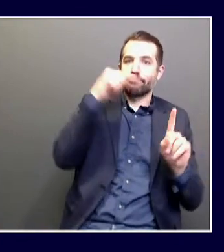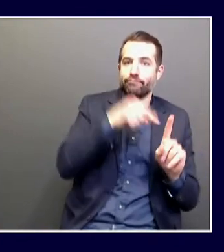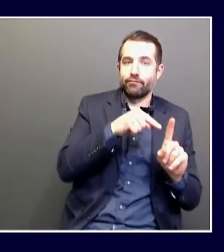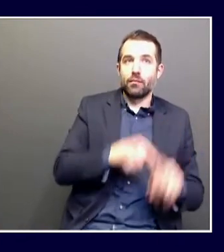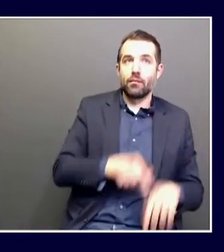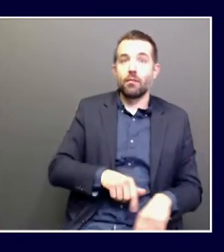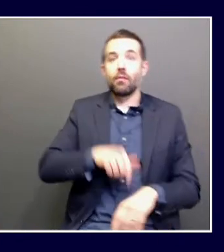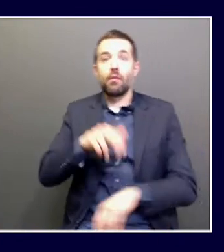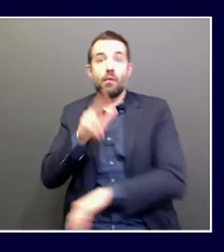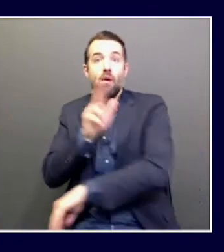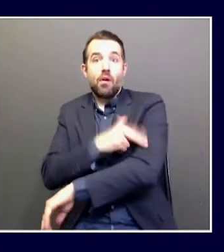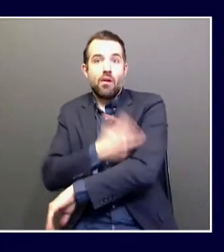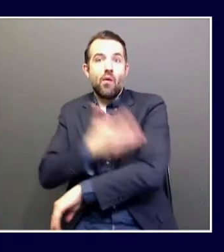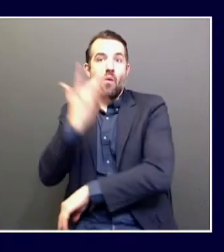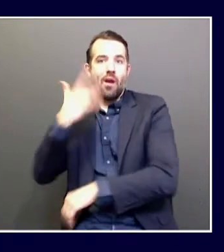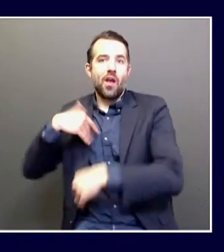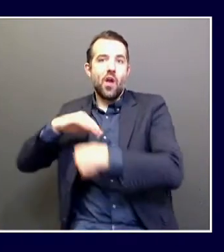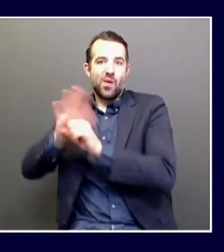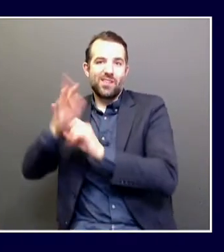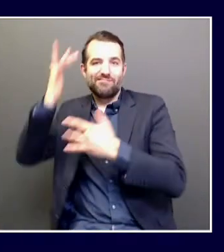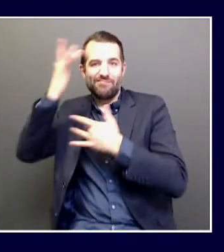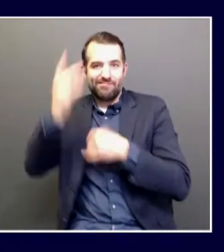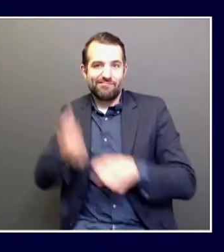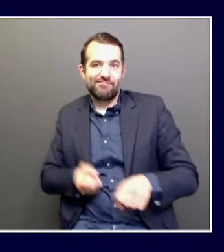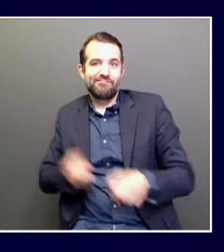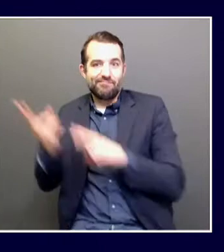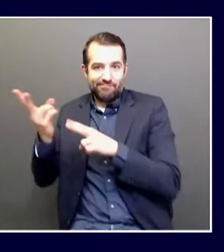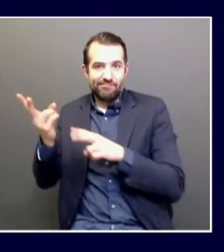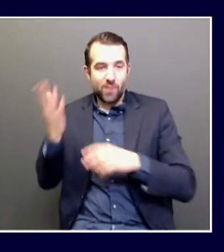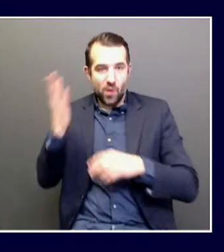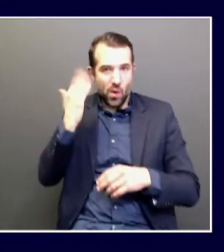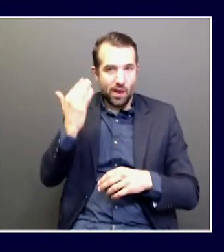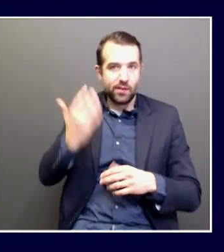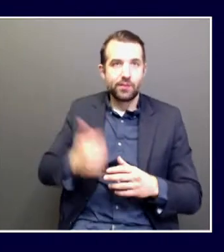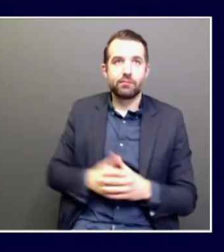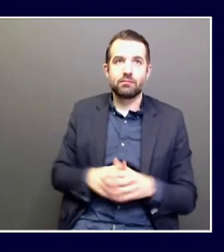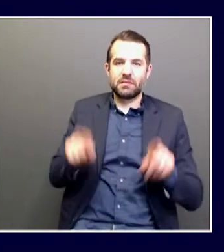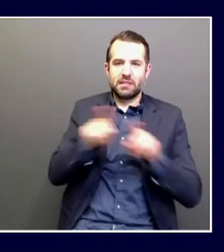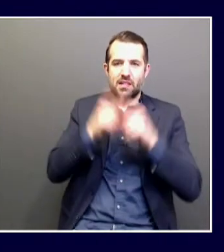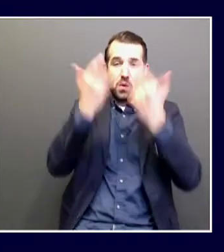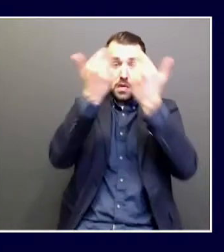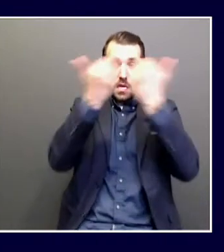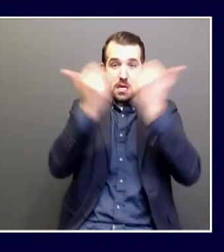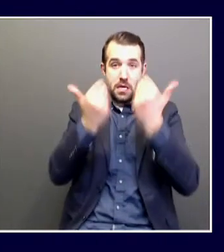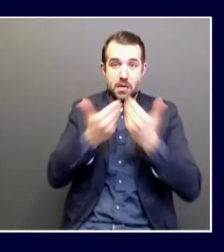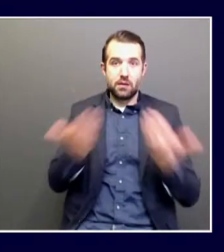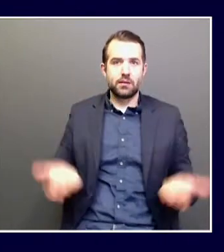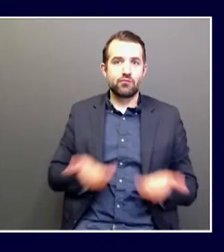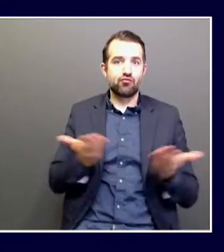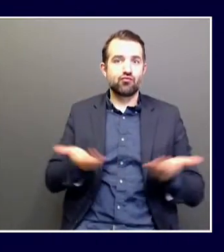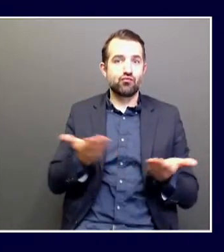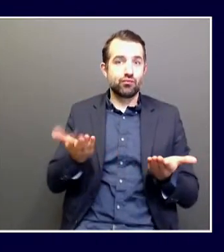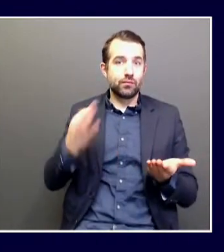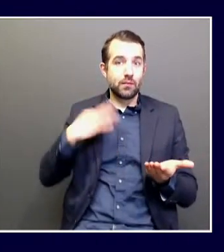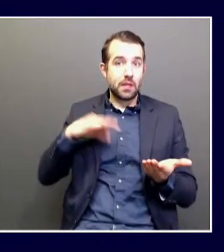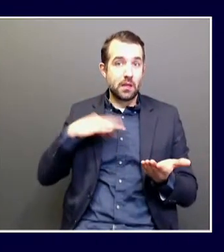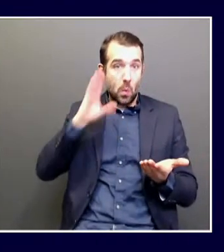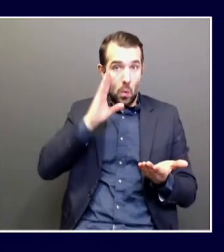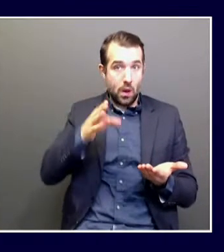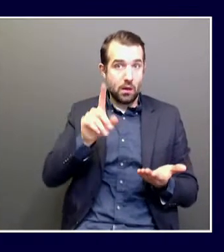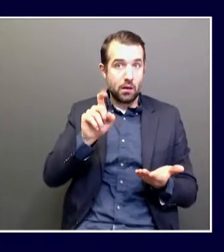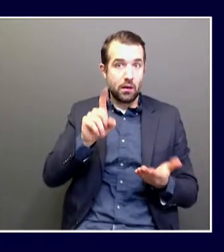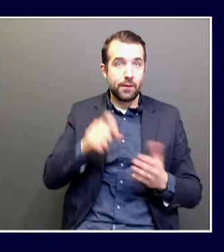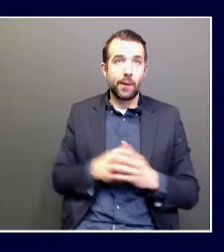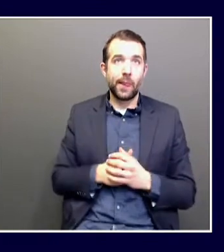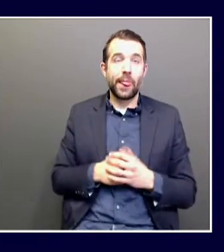worth having. It does introduce. So let me first talk about it. You're right. Insofar as Omicron is likely to be